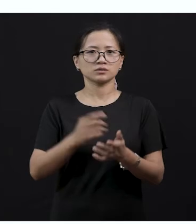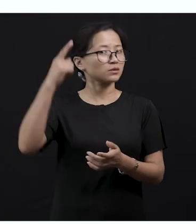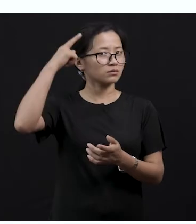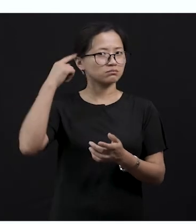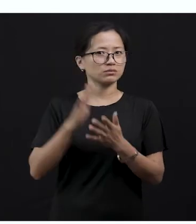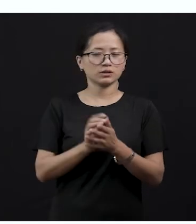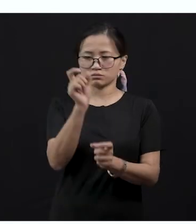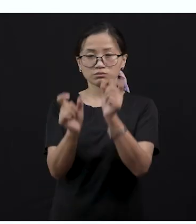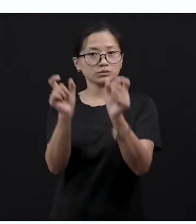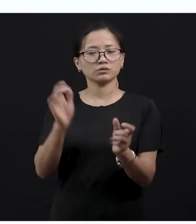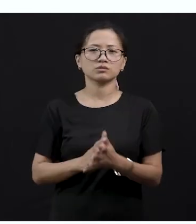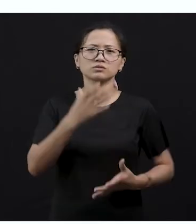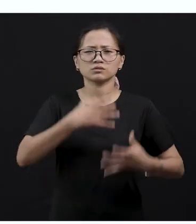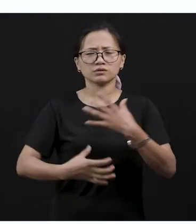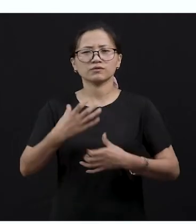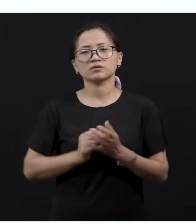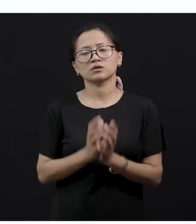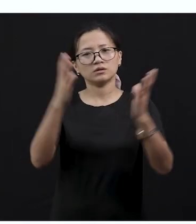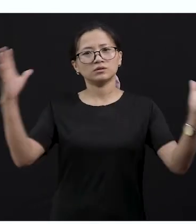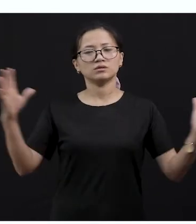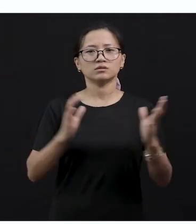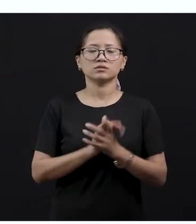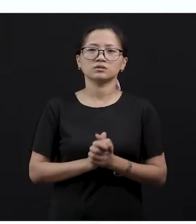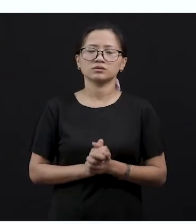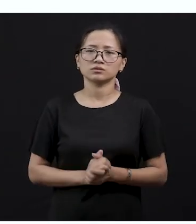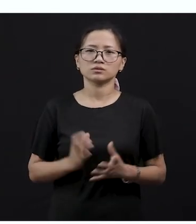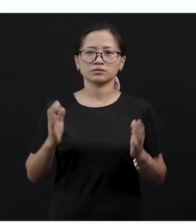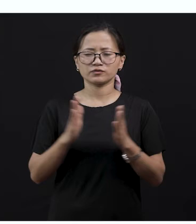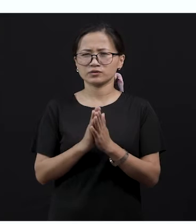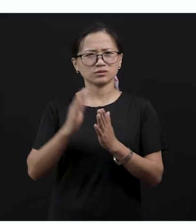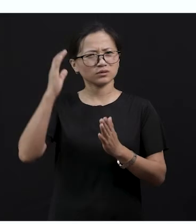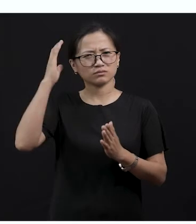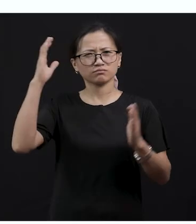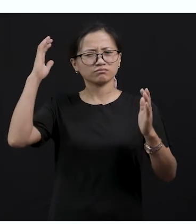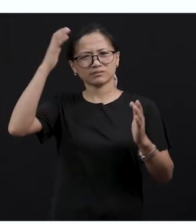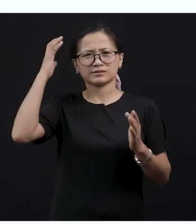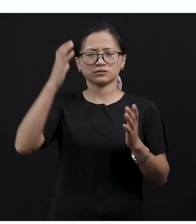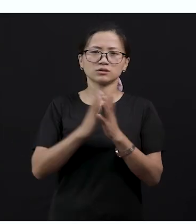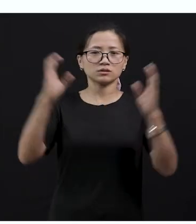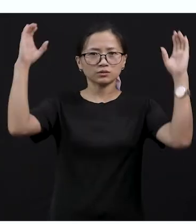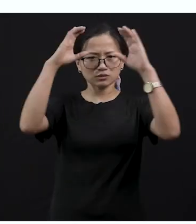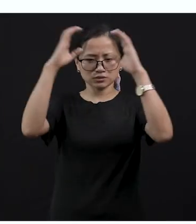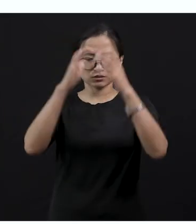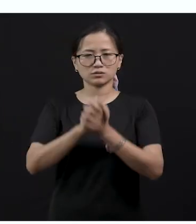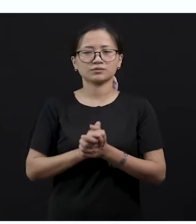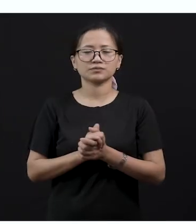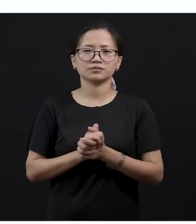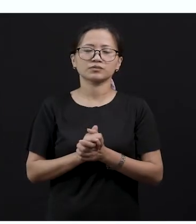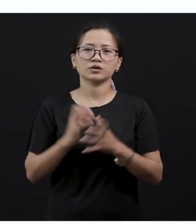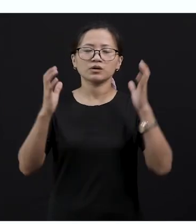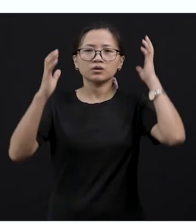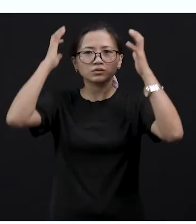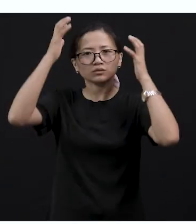people, right? They were suffering a lot, and he was very disturbed. But when he came back to India, he